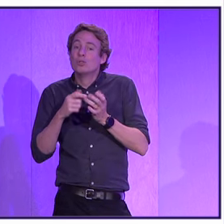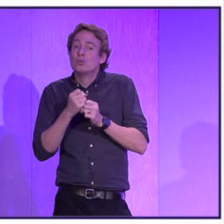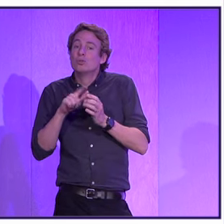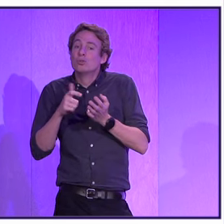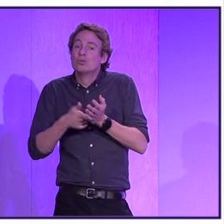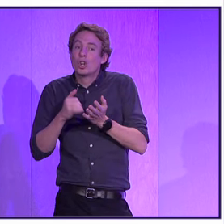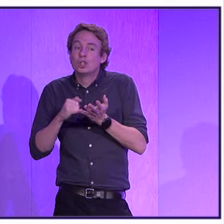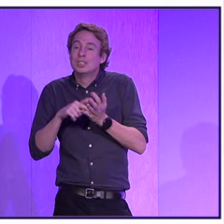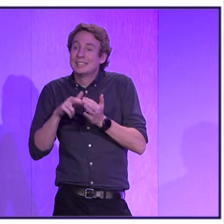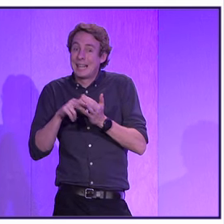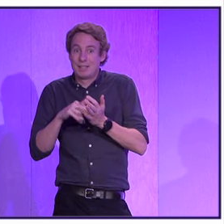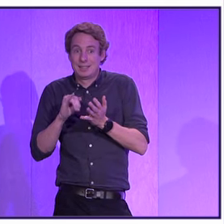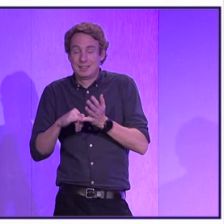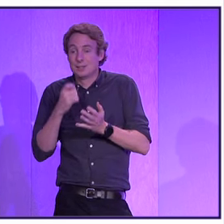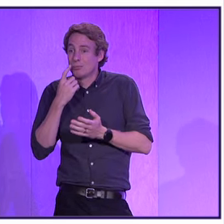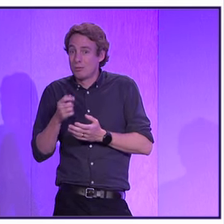Roger Stevens, yeah.